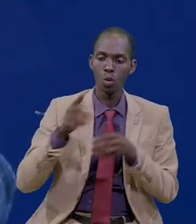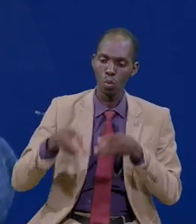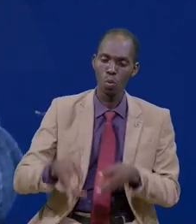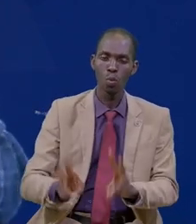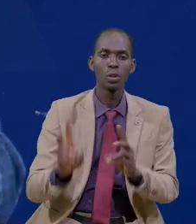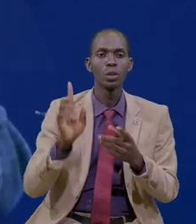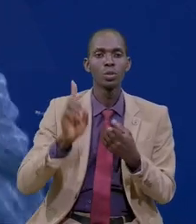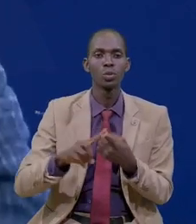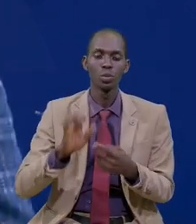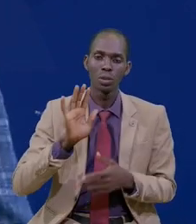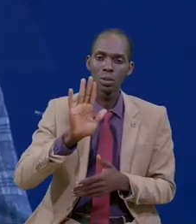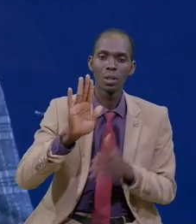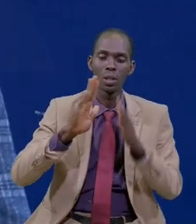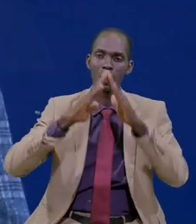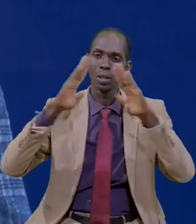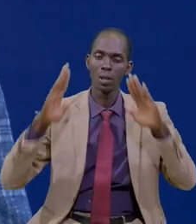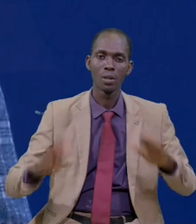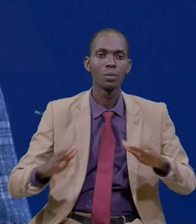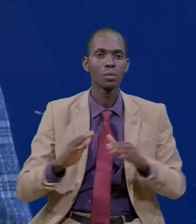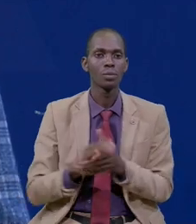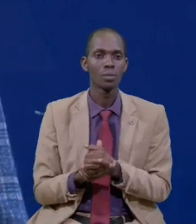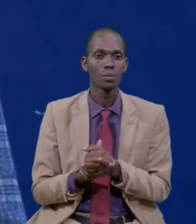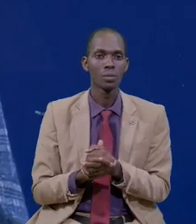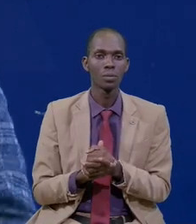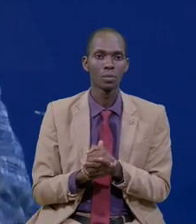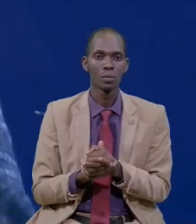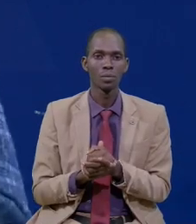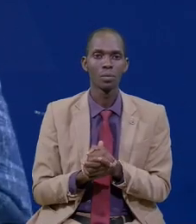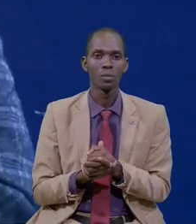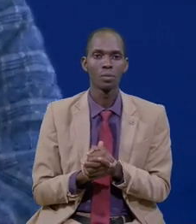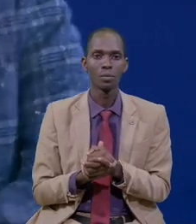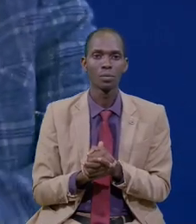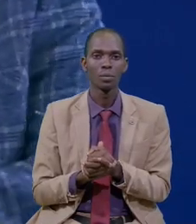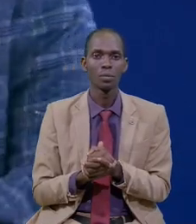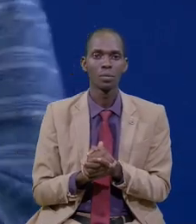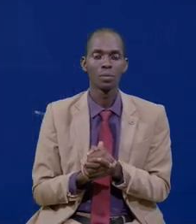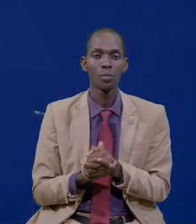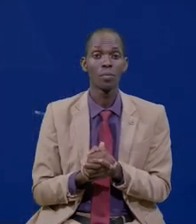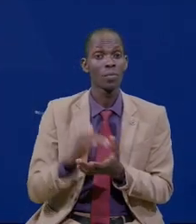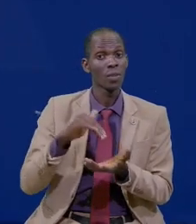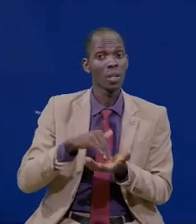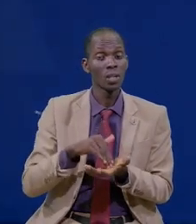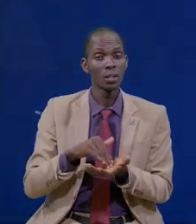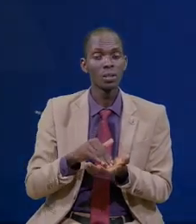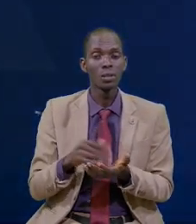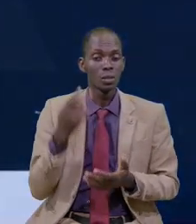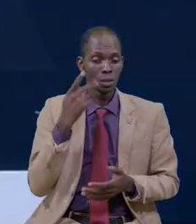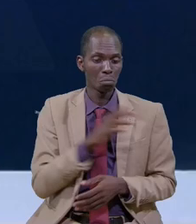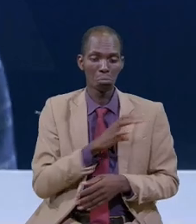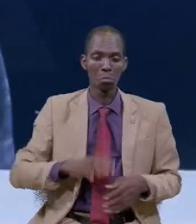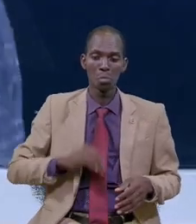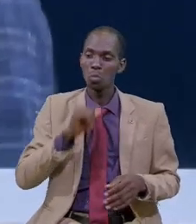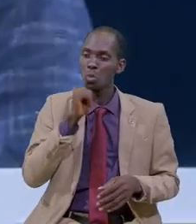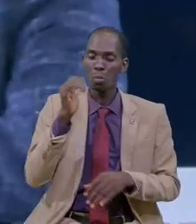into thine house. Je te l'ordonne, dit-il au paralytique, lève-toi, prends ton lit et va dans ta maison. Him. Il